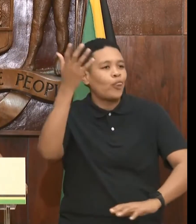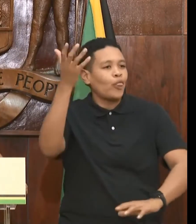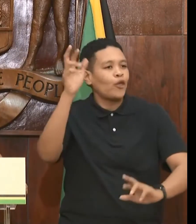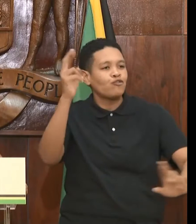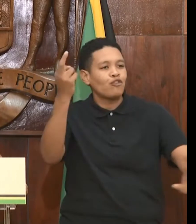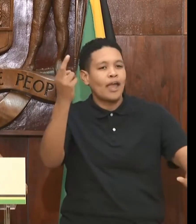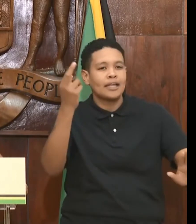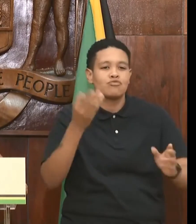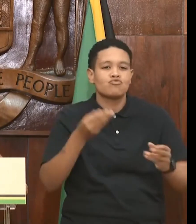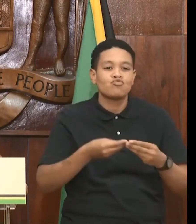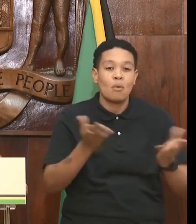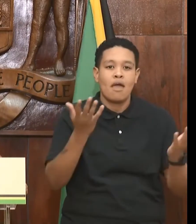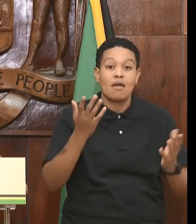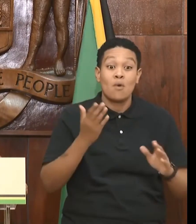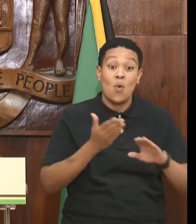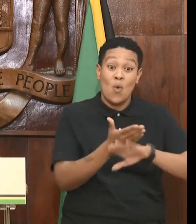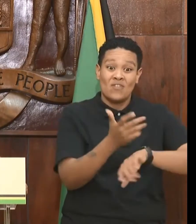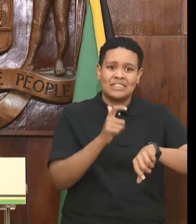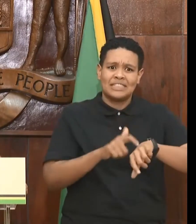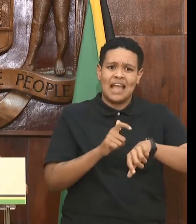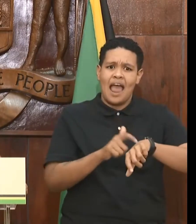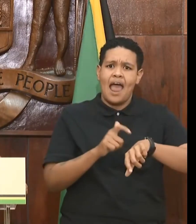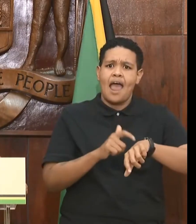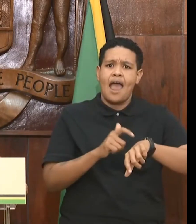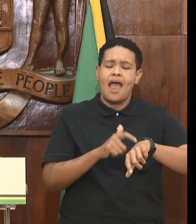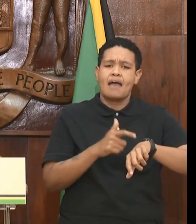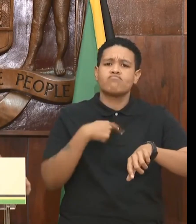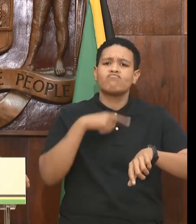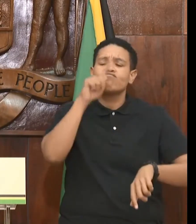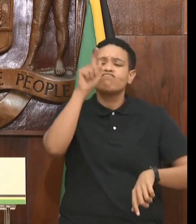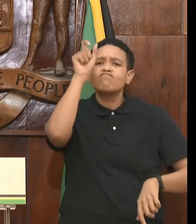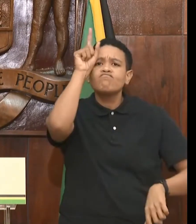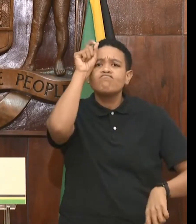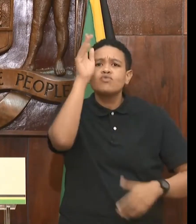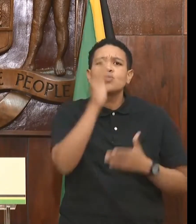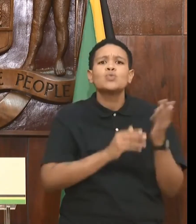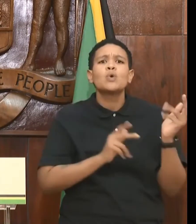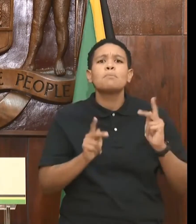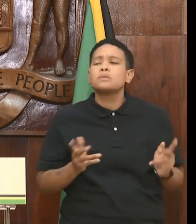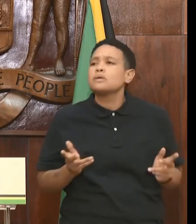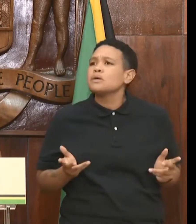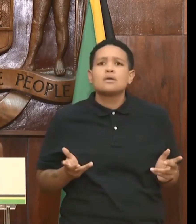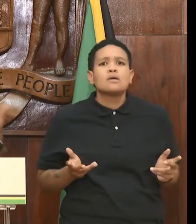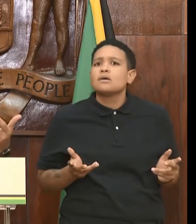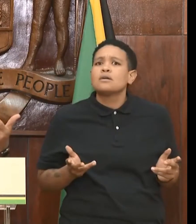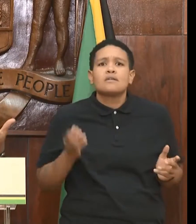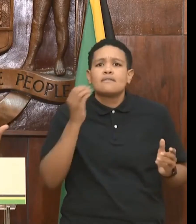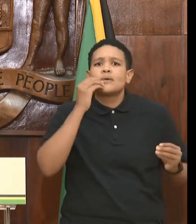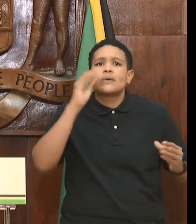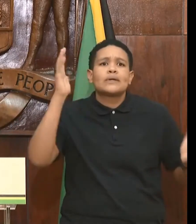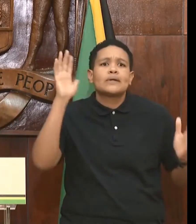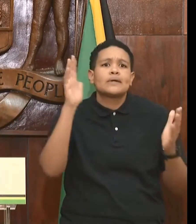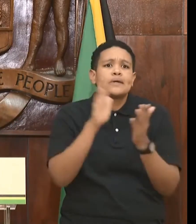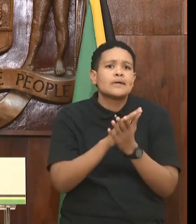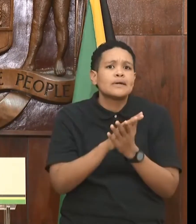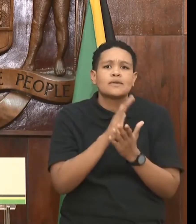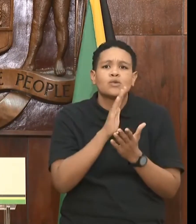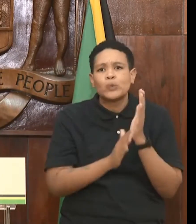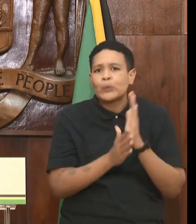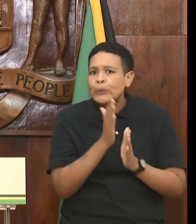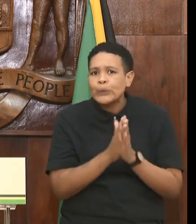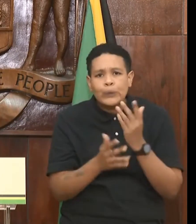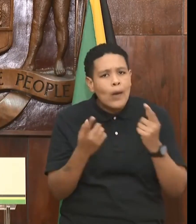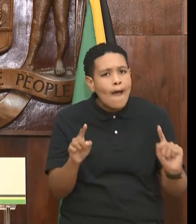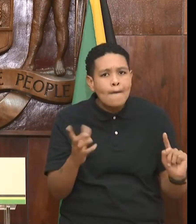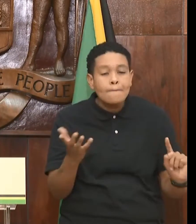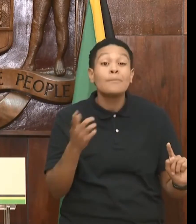Over time, however, it is quite understandable why some persons would run out of food supplies.